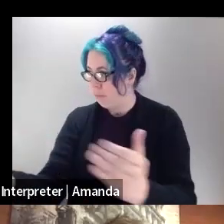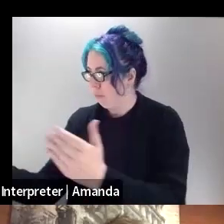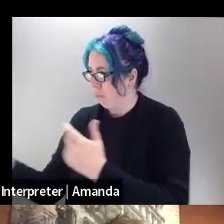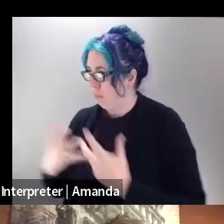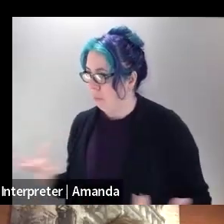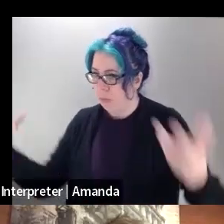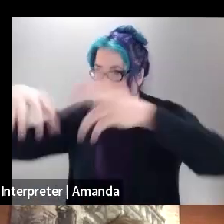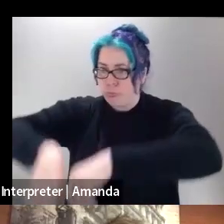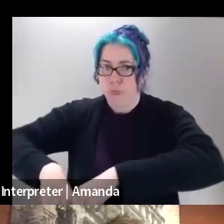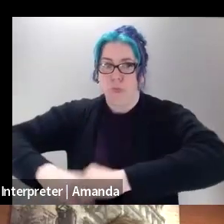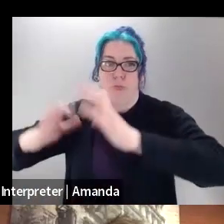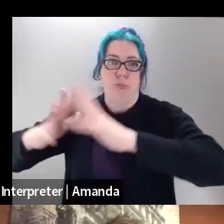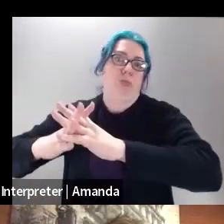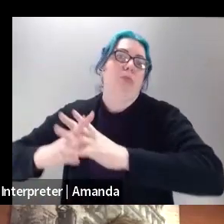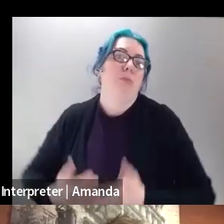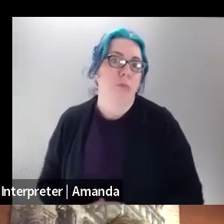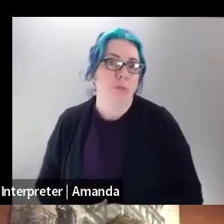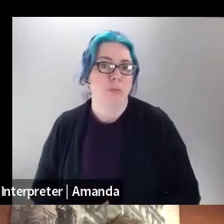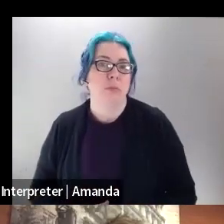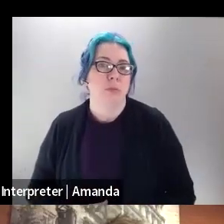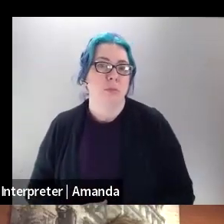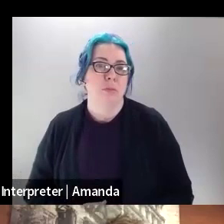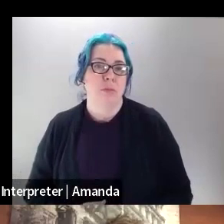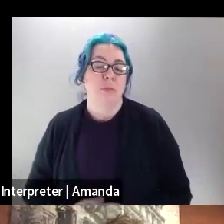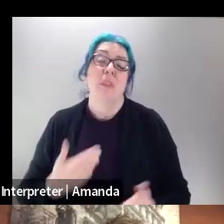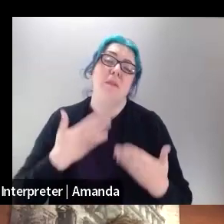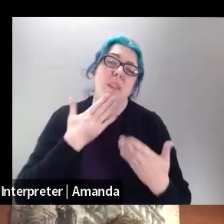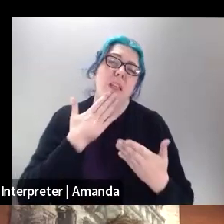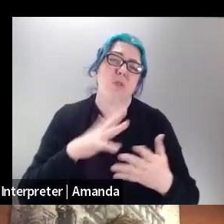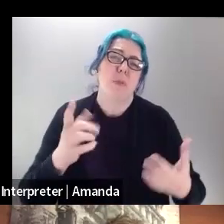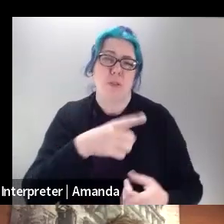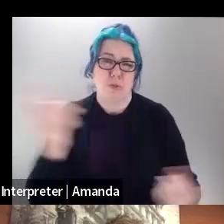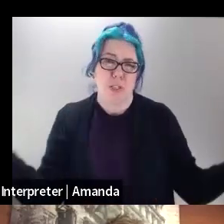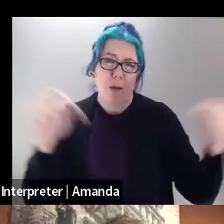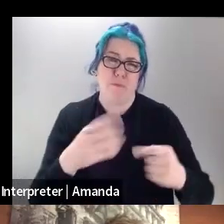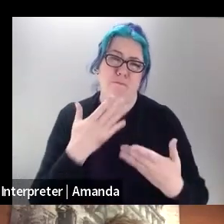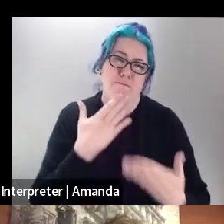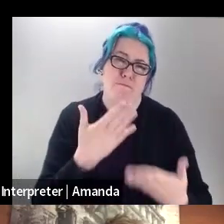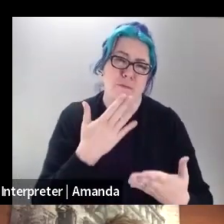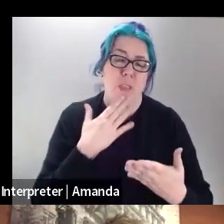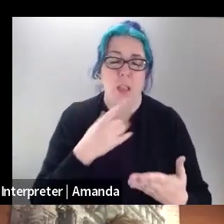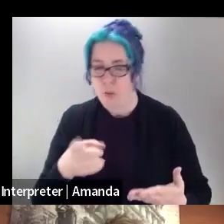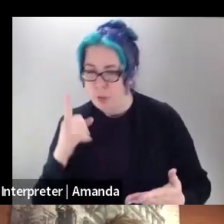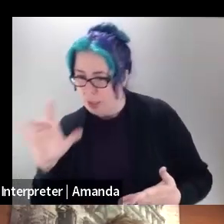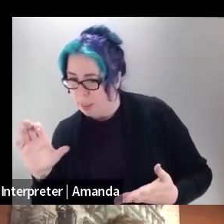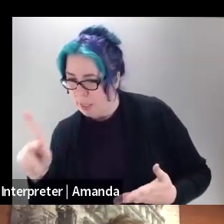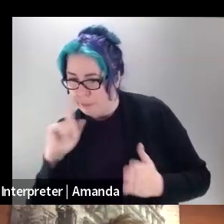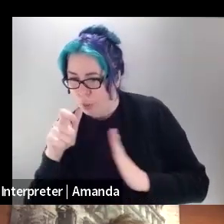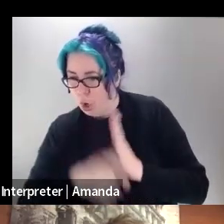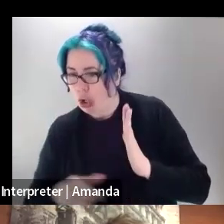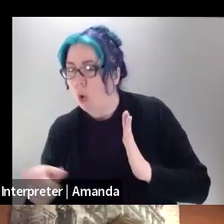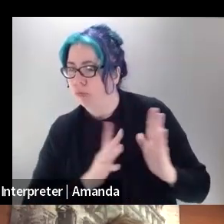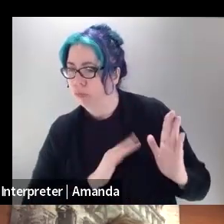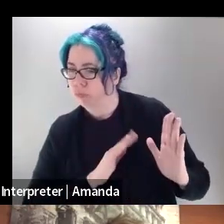you for the questions, whether we were able to address them or not. Oh yeah, there's the HowlRound link. Yeah, I remember reading that. That's really good. And I want to